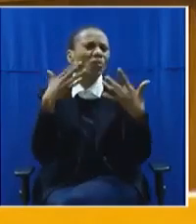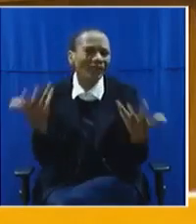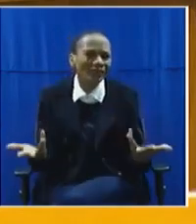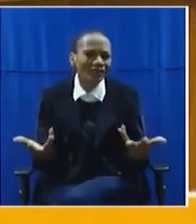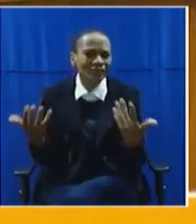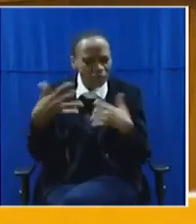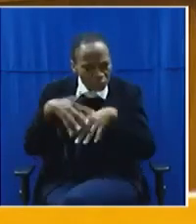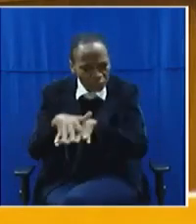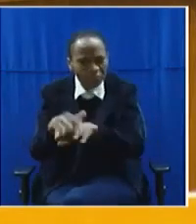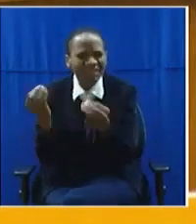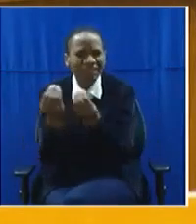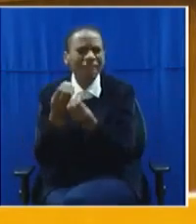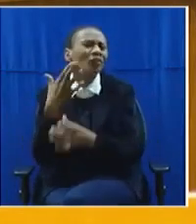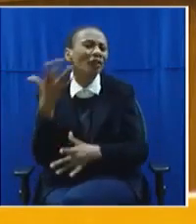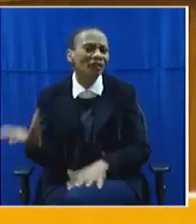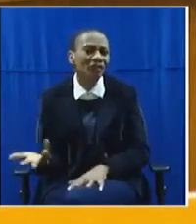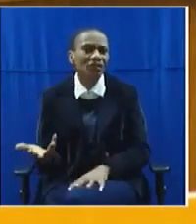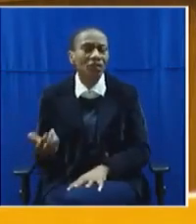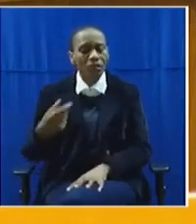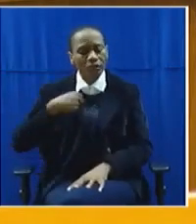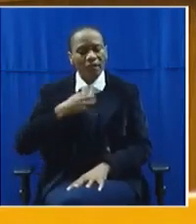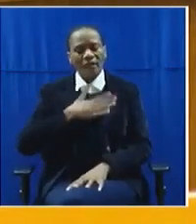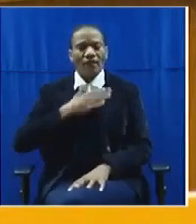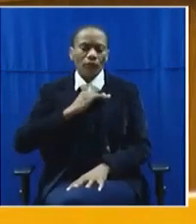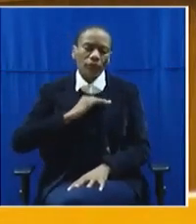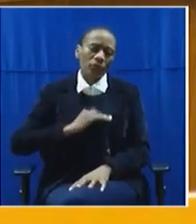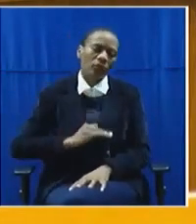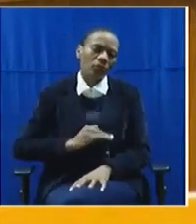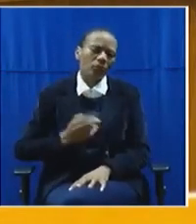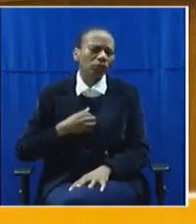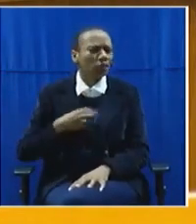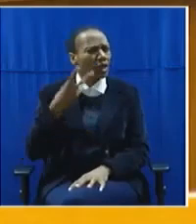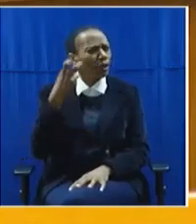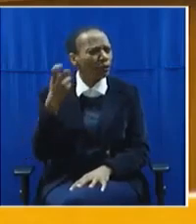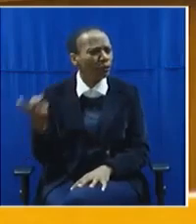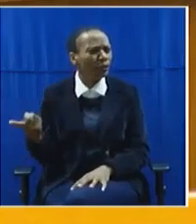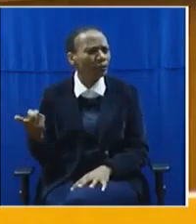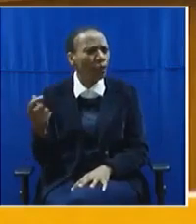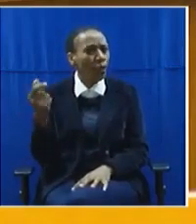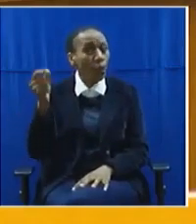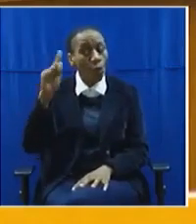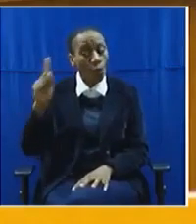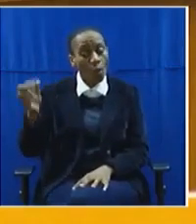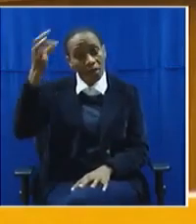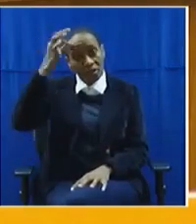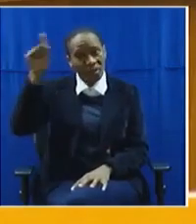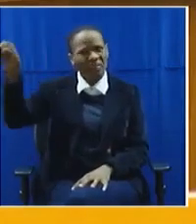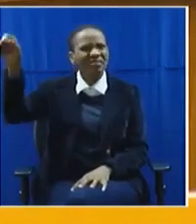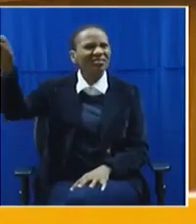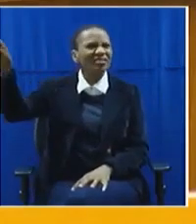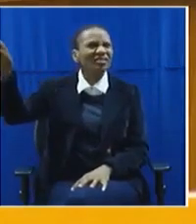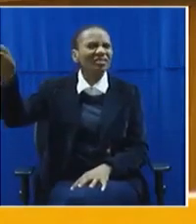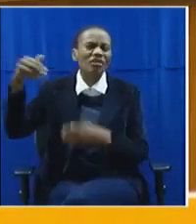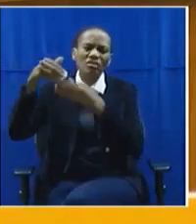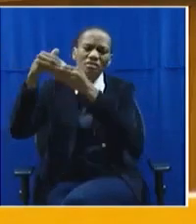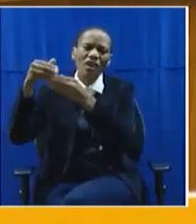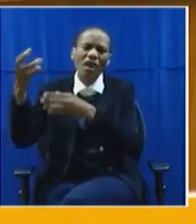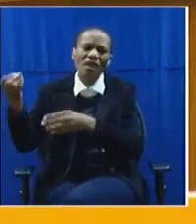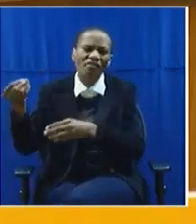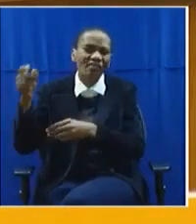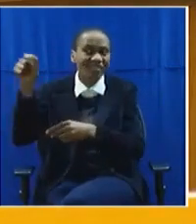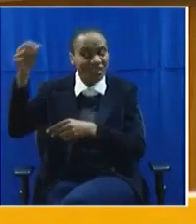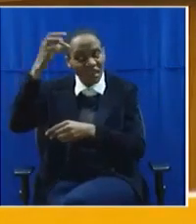acts? And in the midst of my despair, I was moved by the example of one government that cared, one that